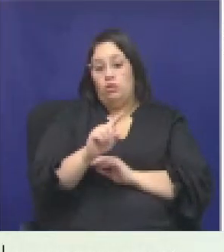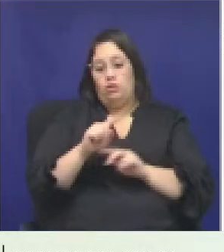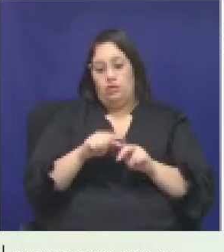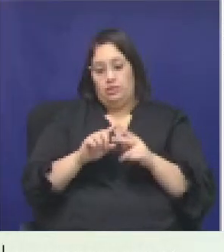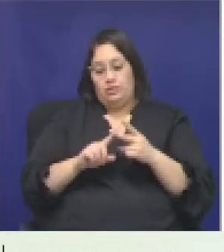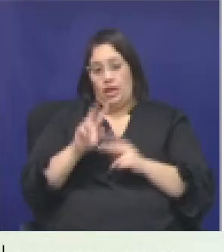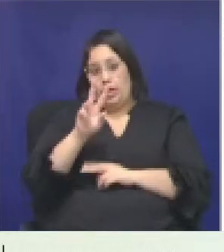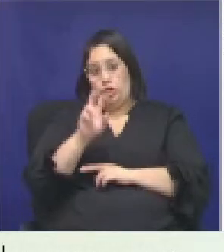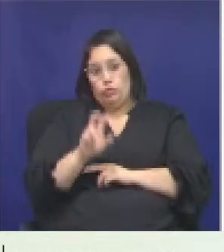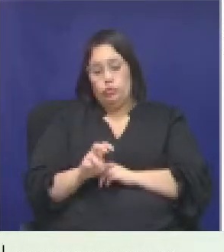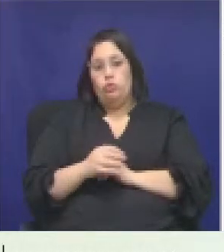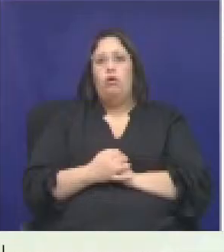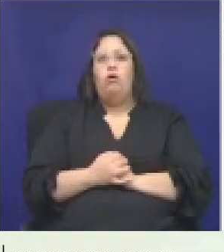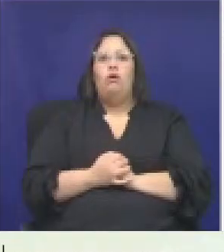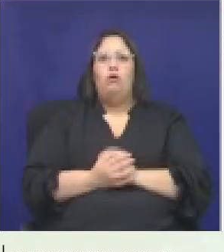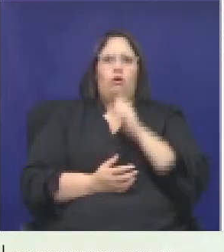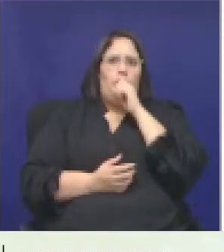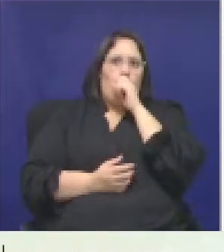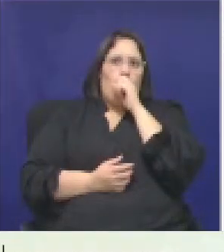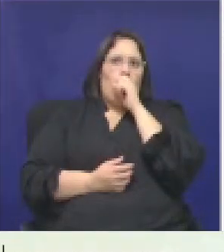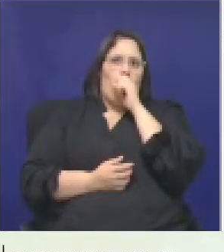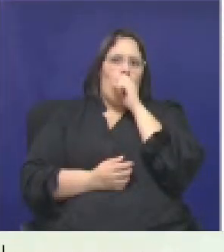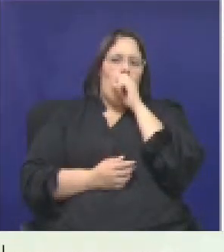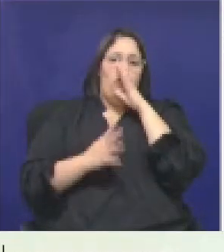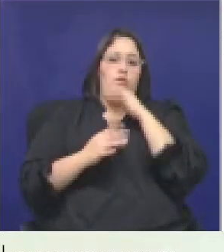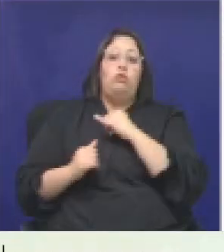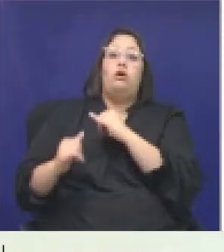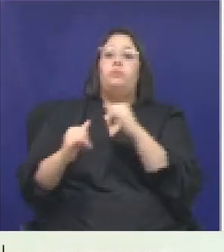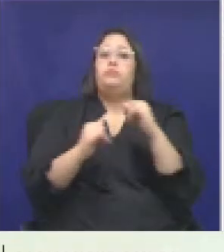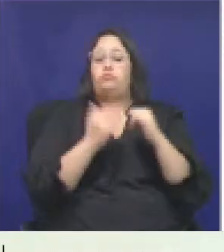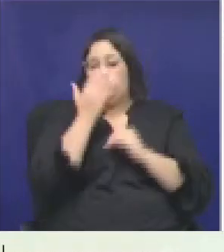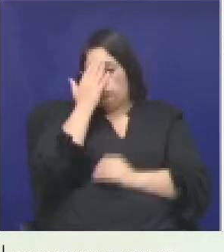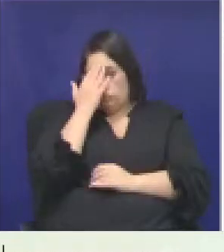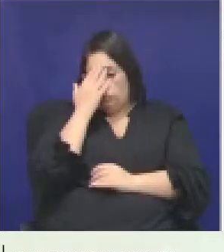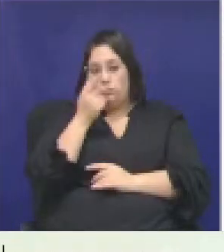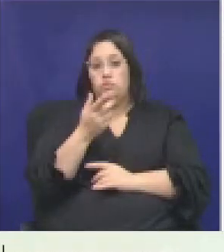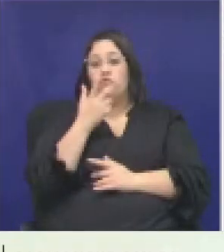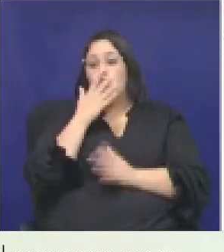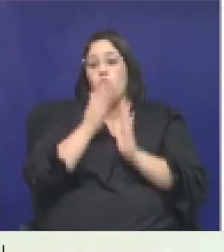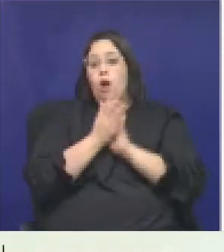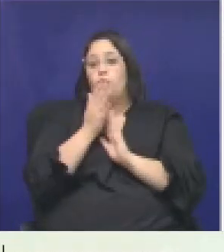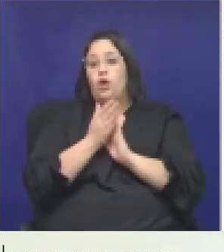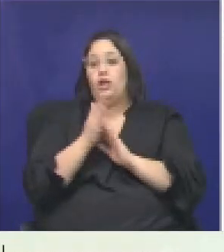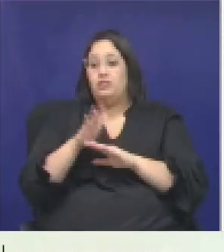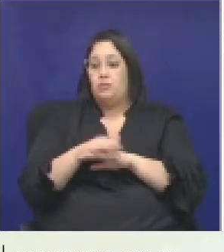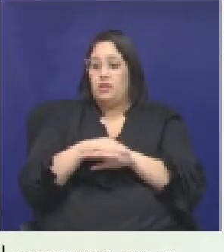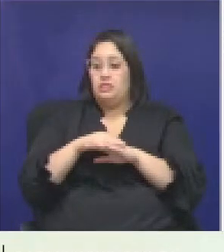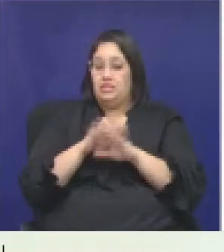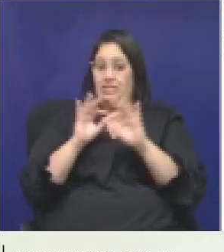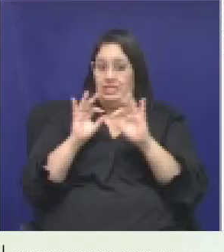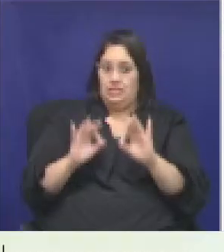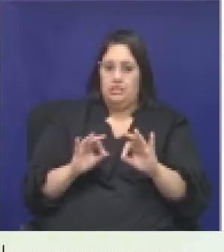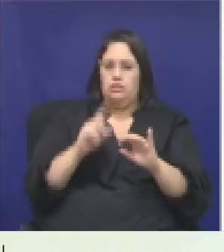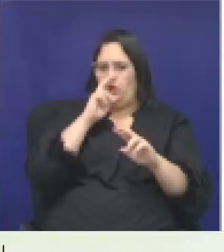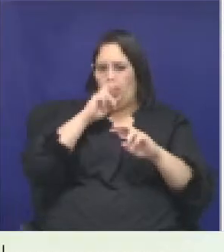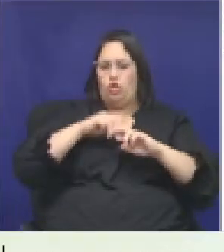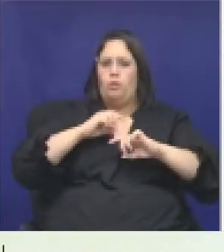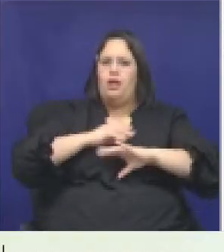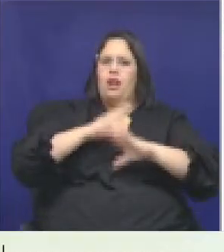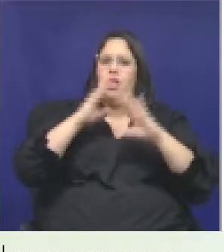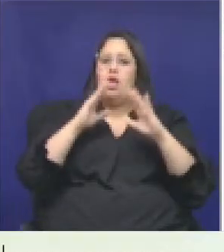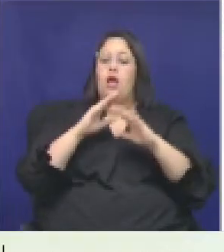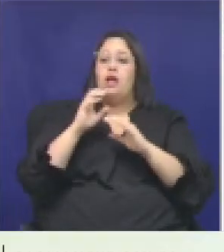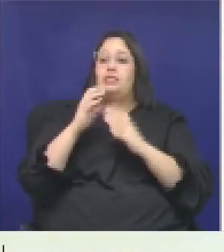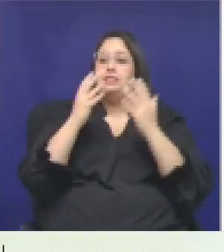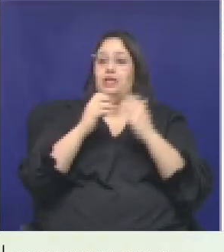honorable members, that I think it is now common cause, if you are going to operate on that basis, be clear that the authority of Stats